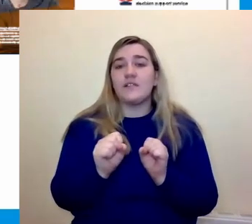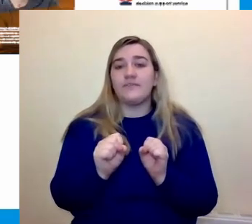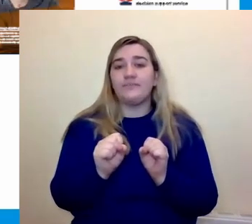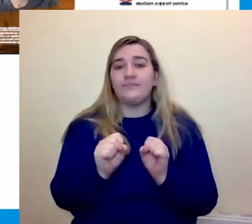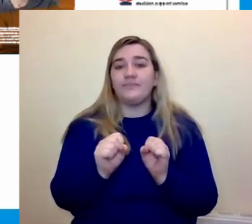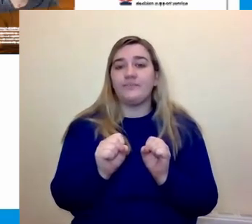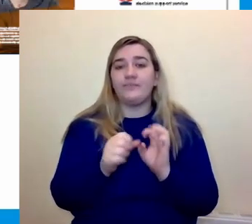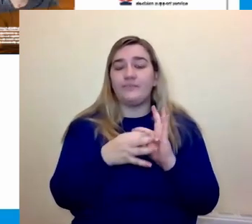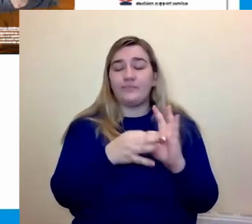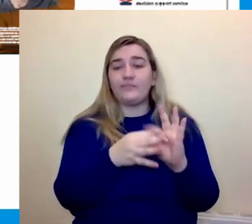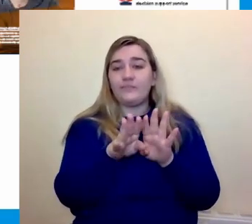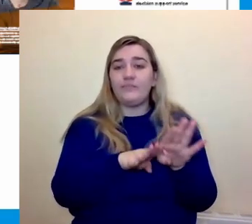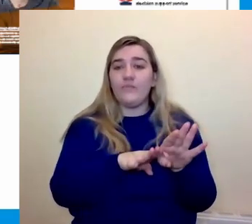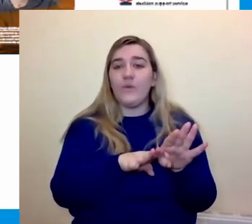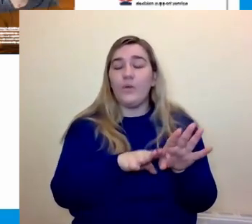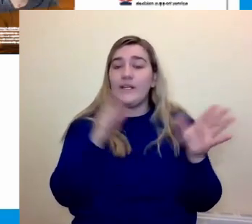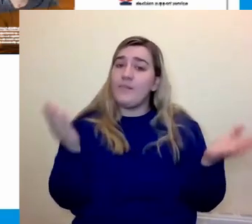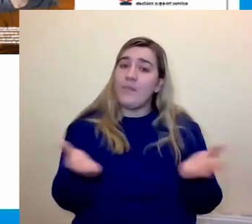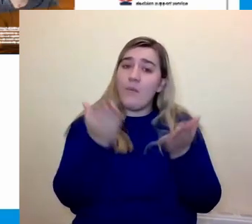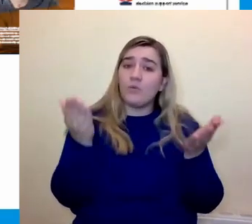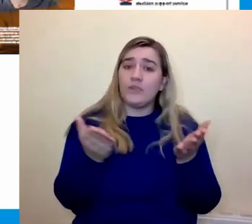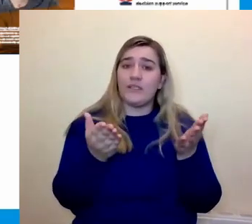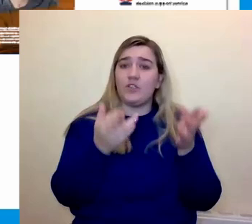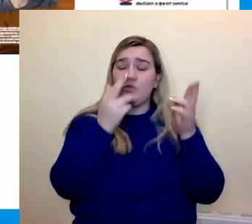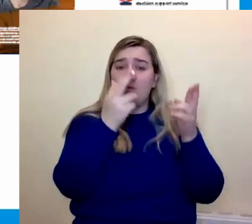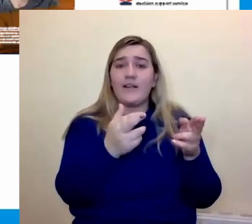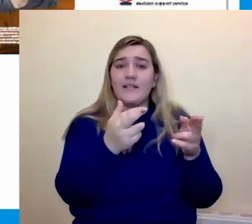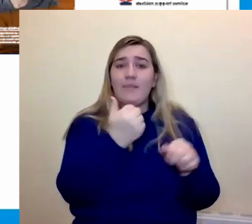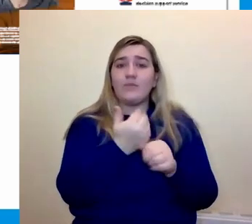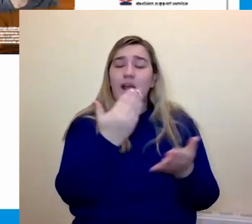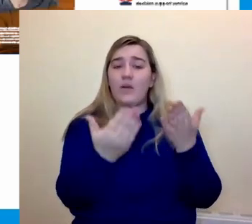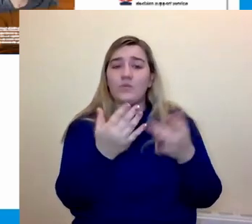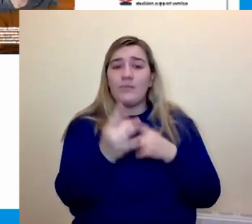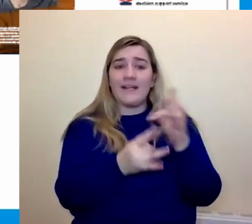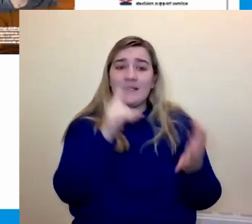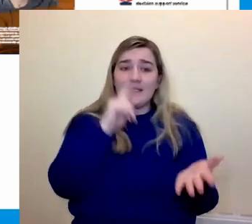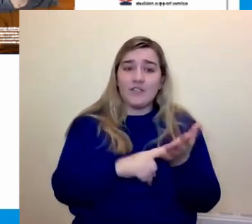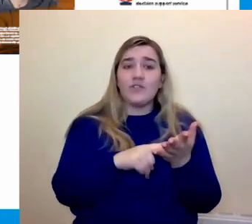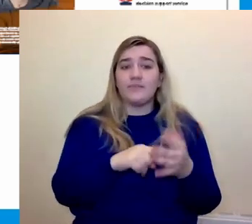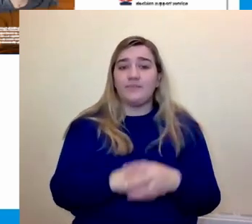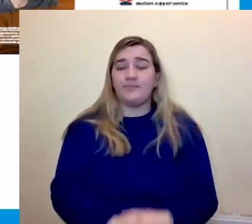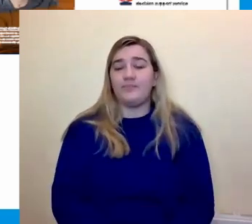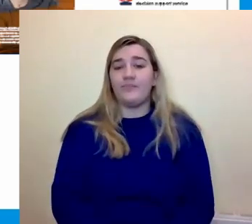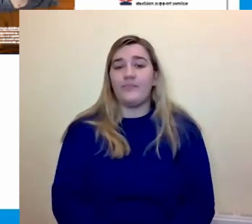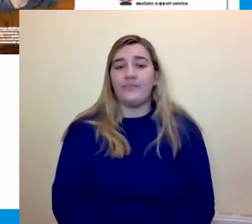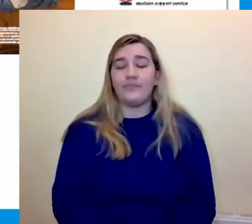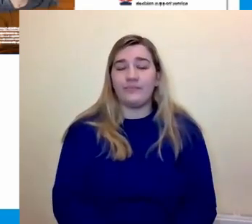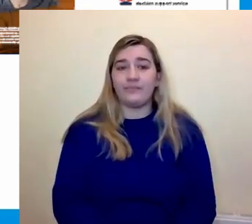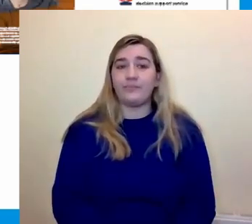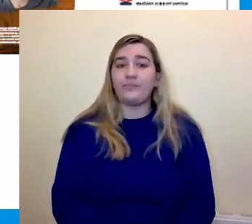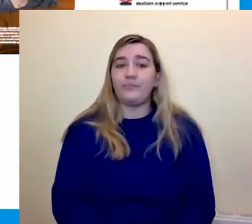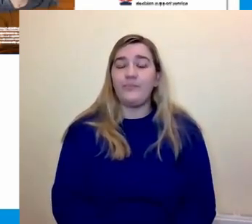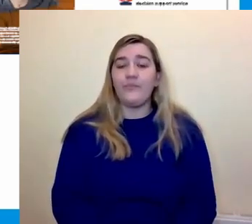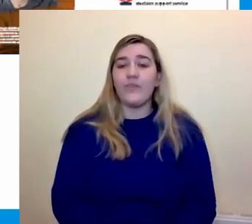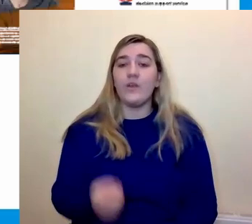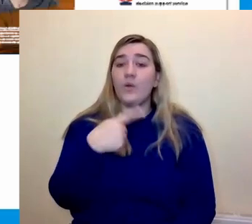around promoting the rights to make a decision. And we intersperse